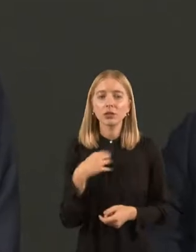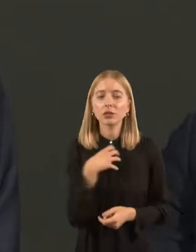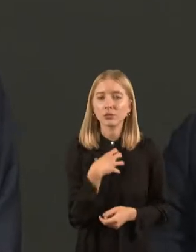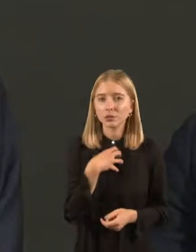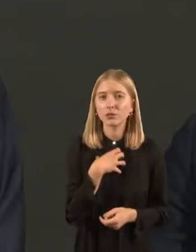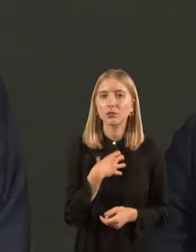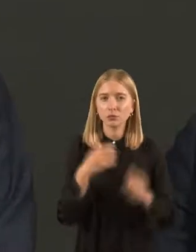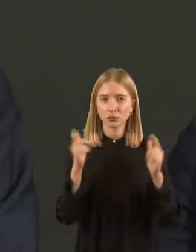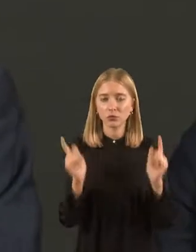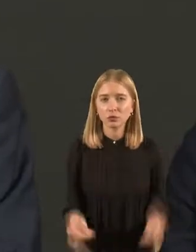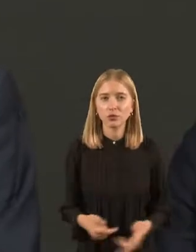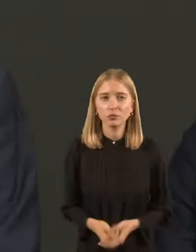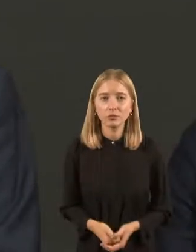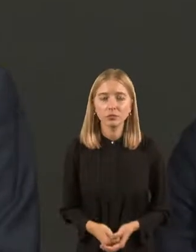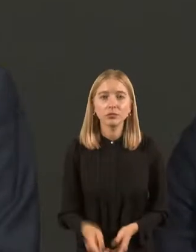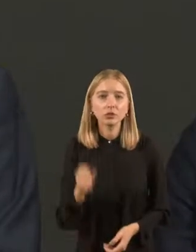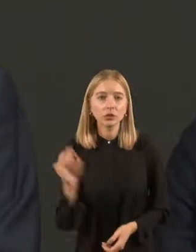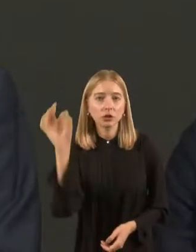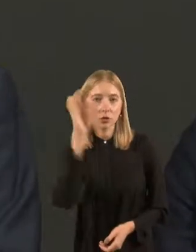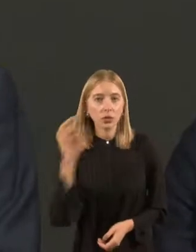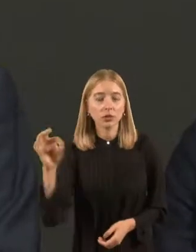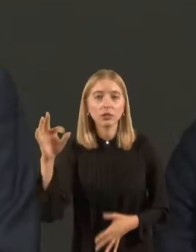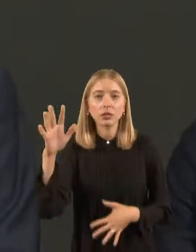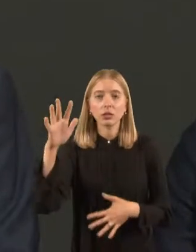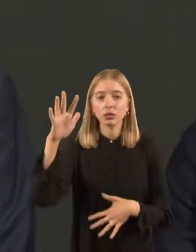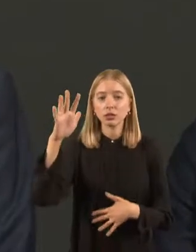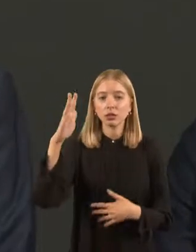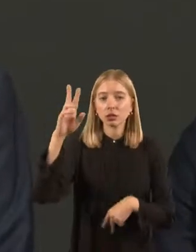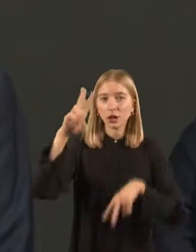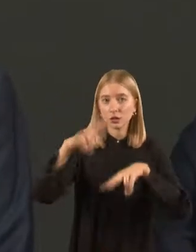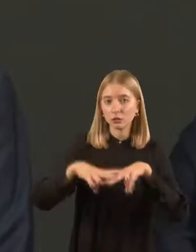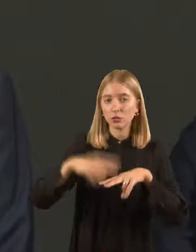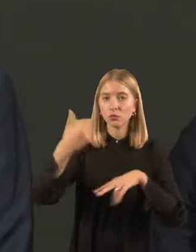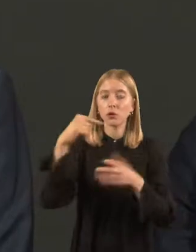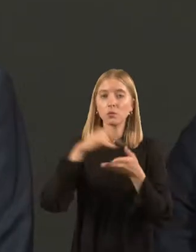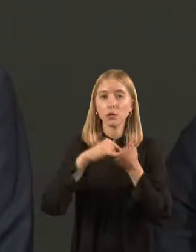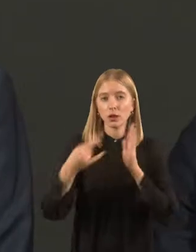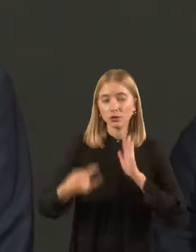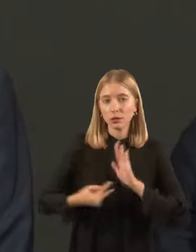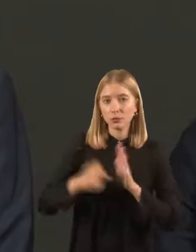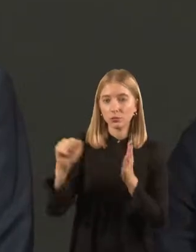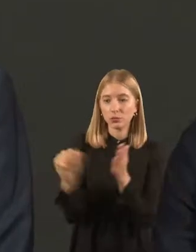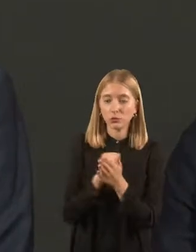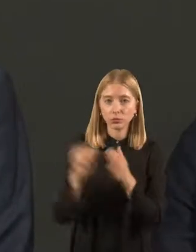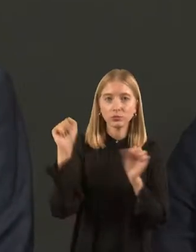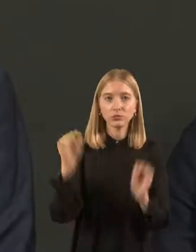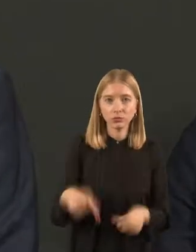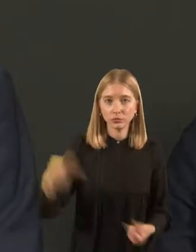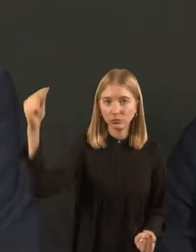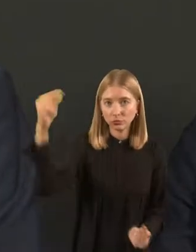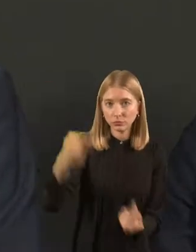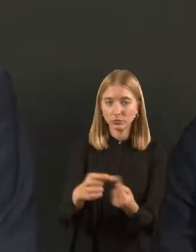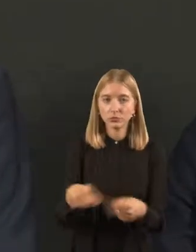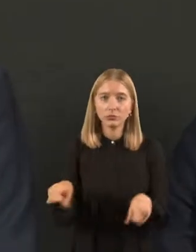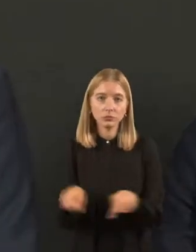public transport routes. And yes, this is a very important principle that has to be